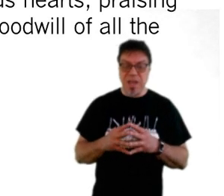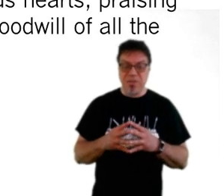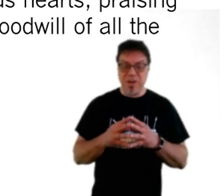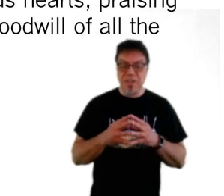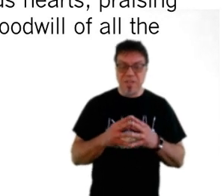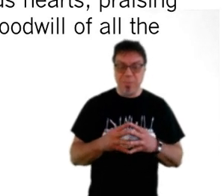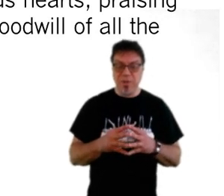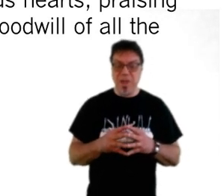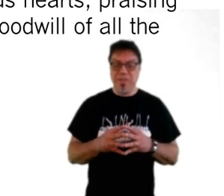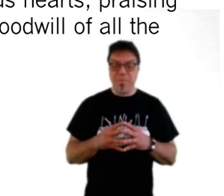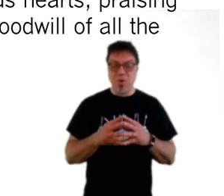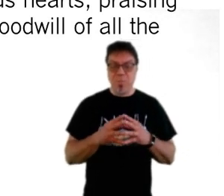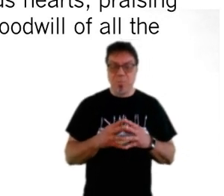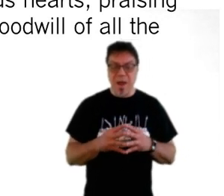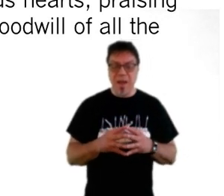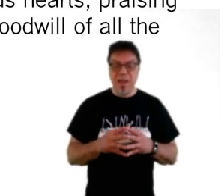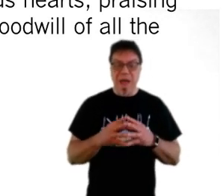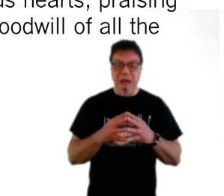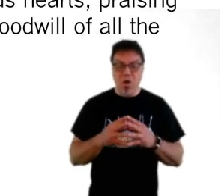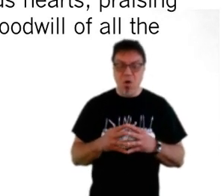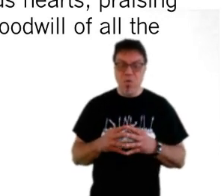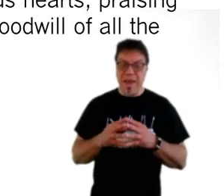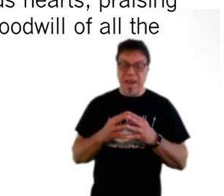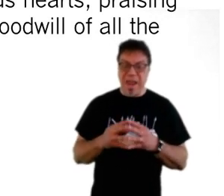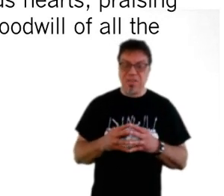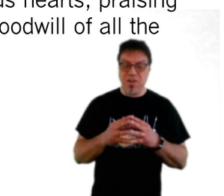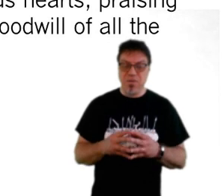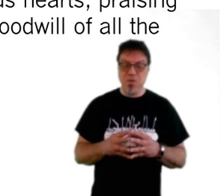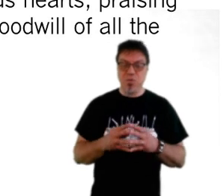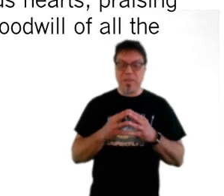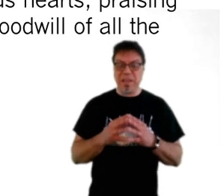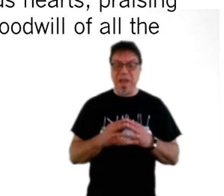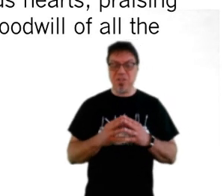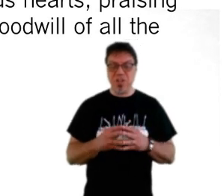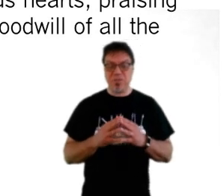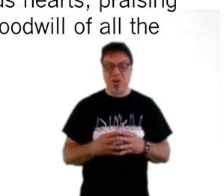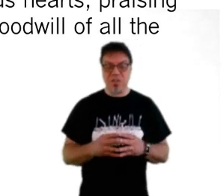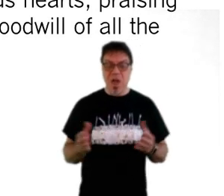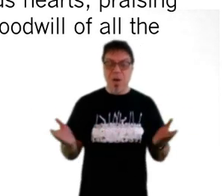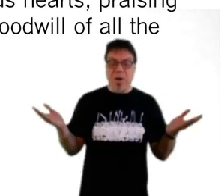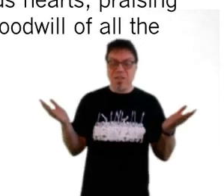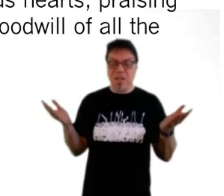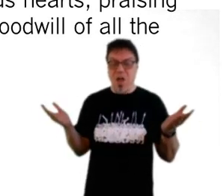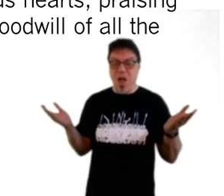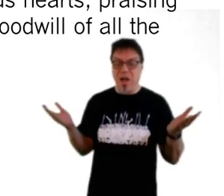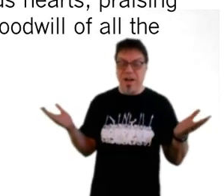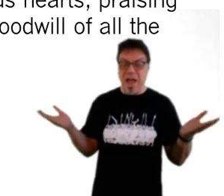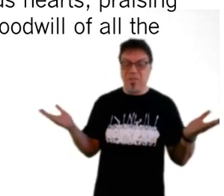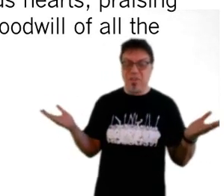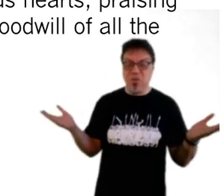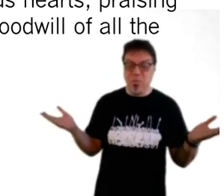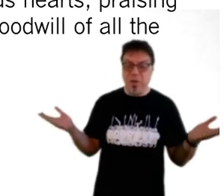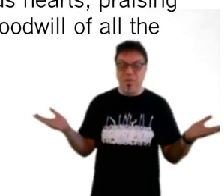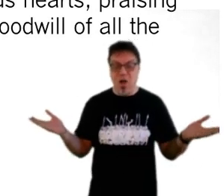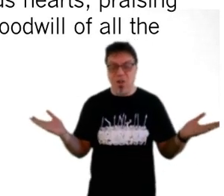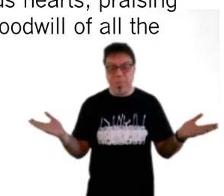time together in the temple, they broke bread at home and ate their food with glad and generous hearts, praising God and having